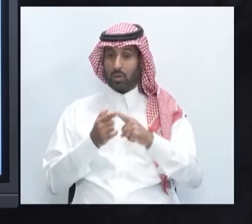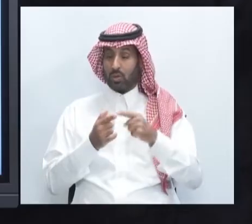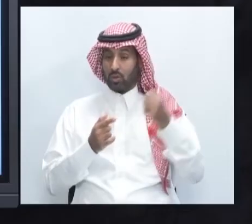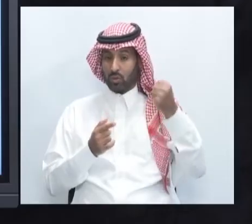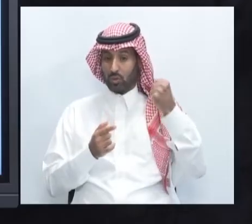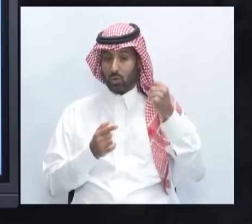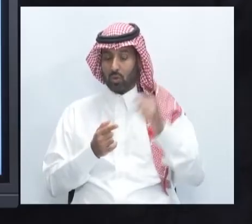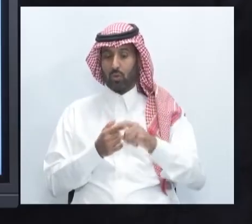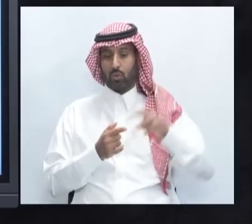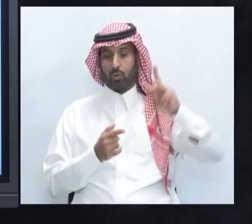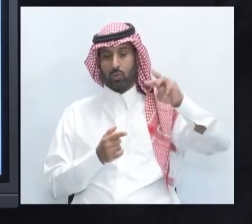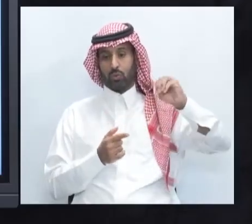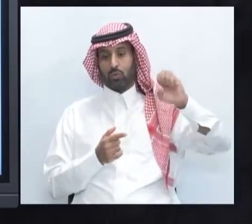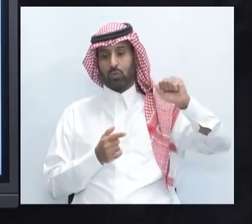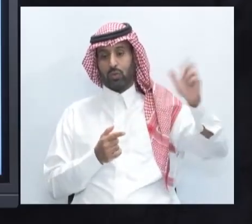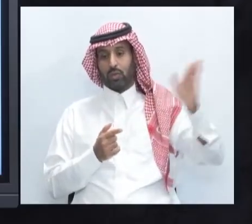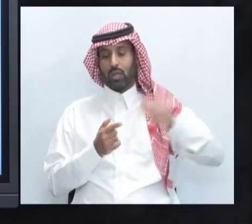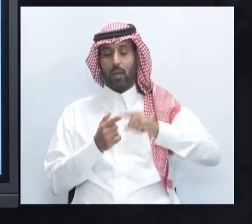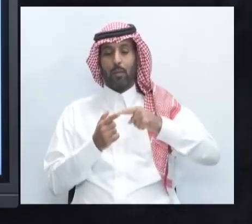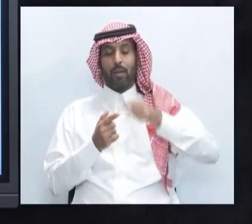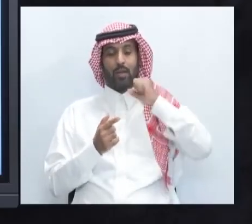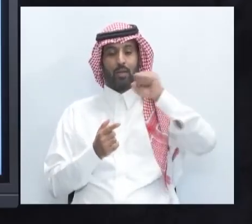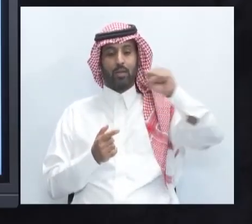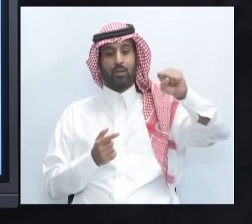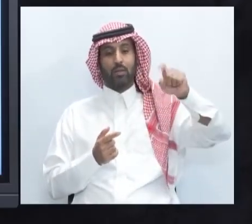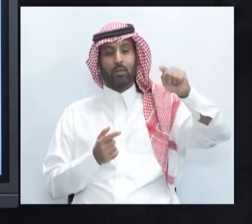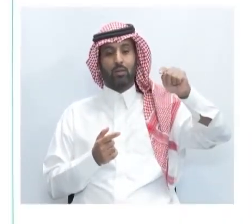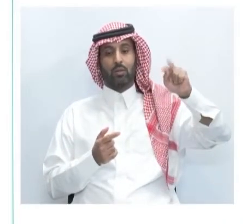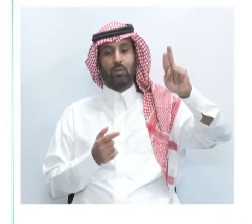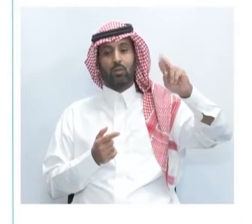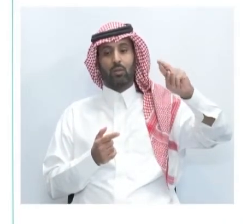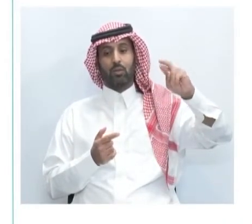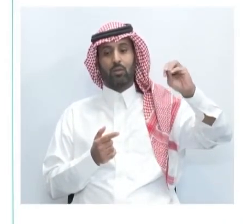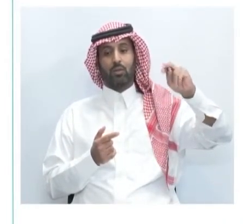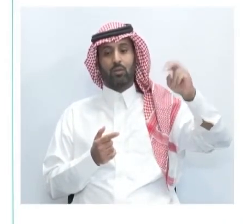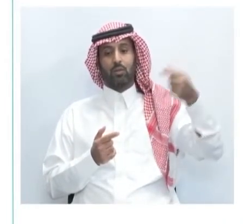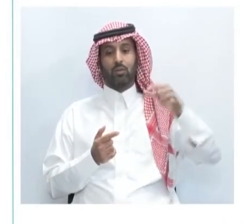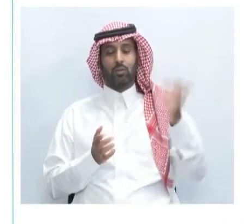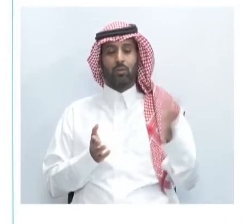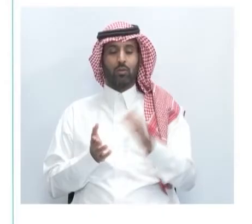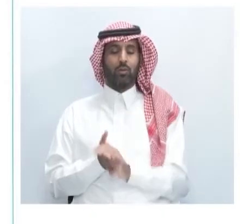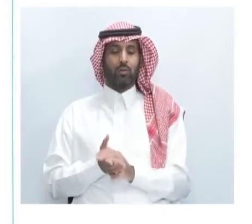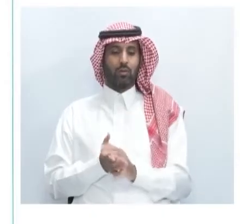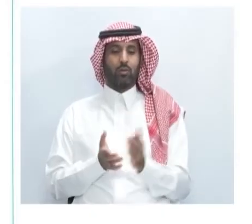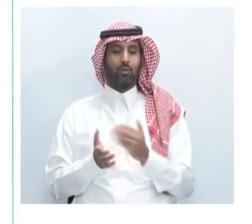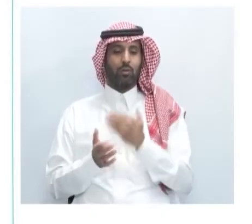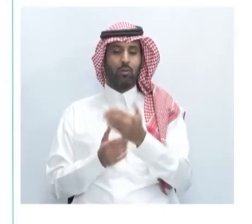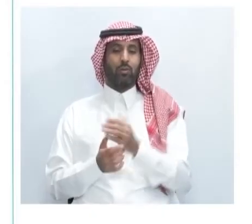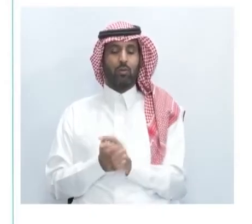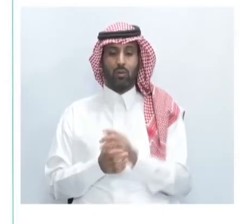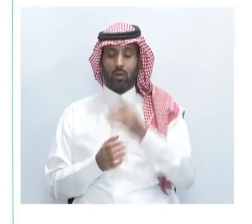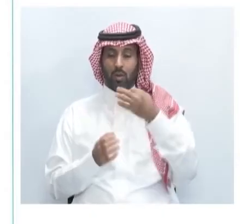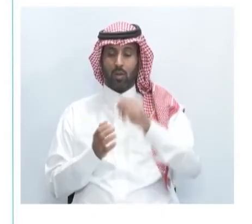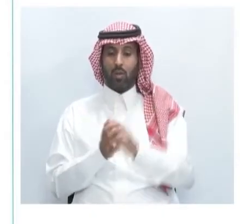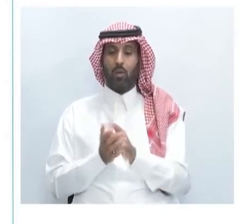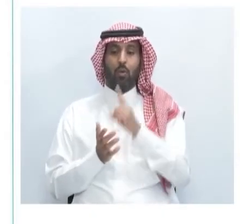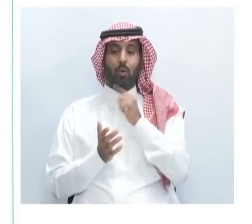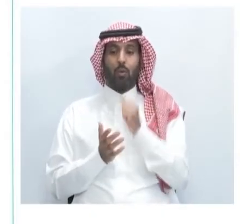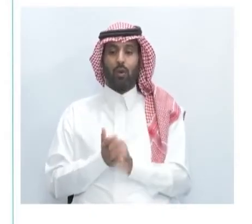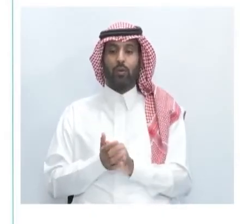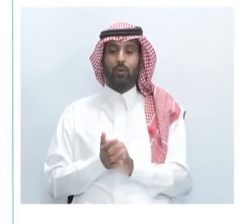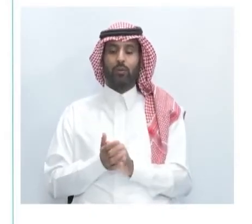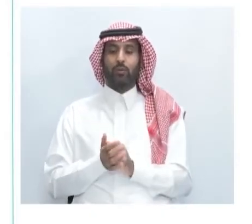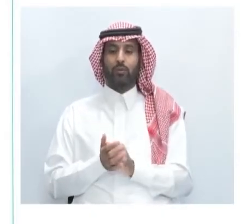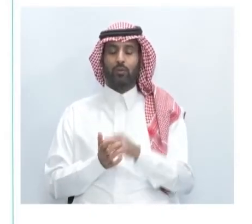Strong. Excellent. So strong is the opposite of weak. Excellent. So we have the opposite here. Okay. Now on page